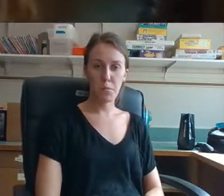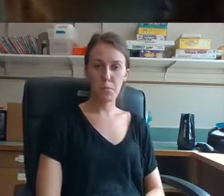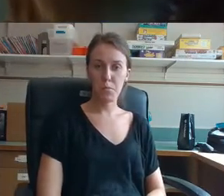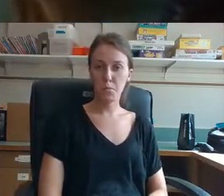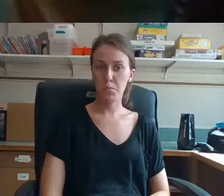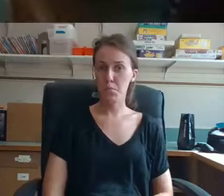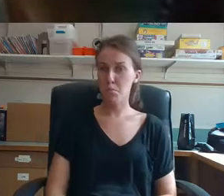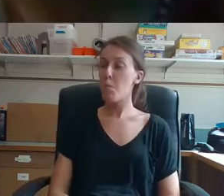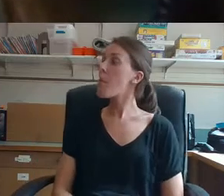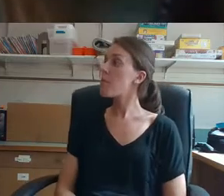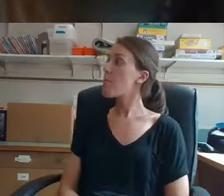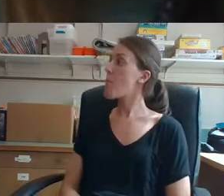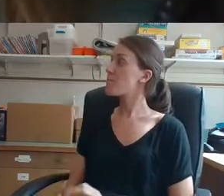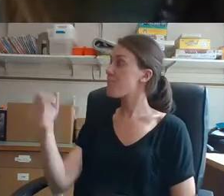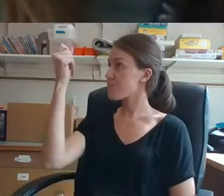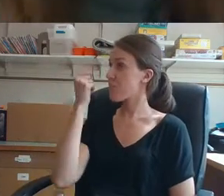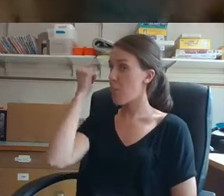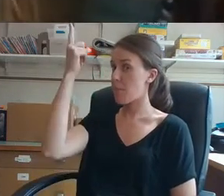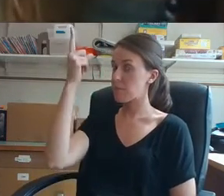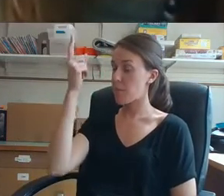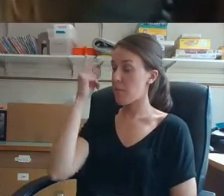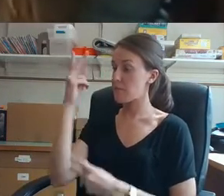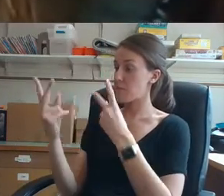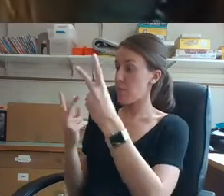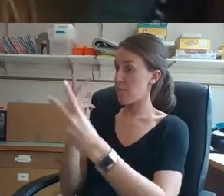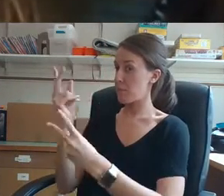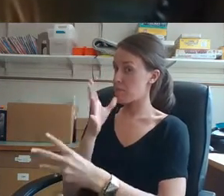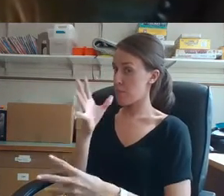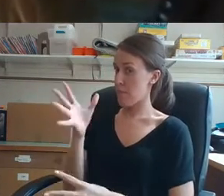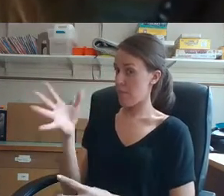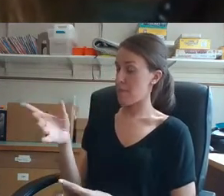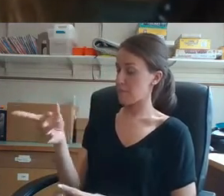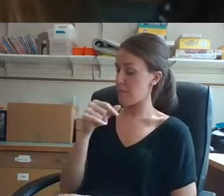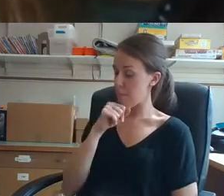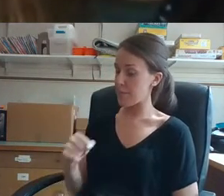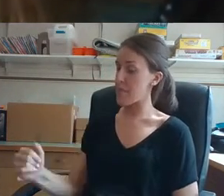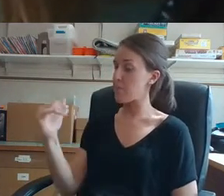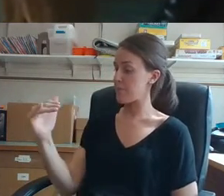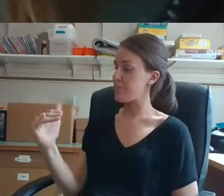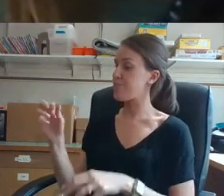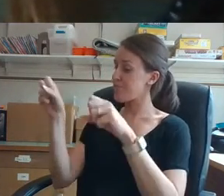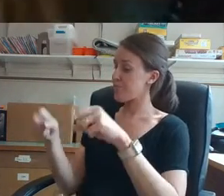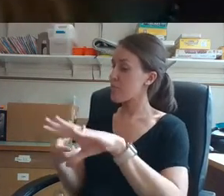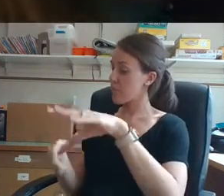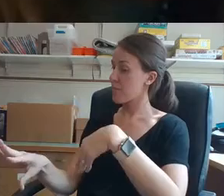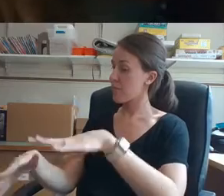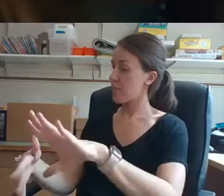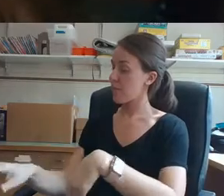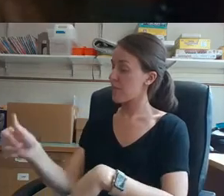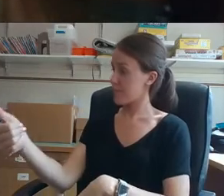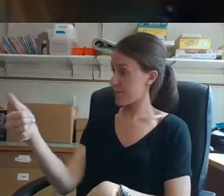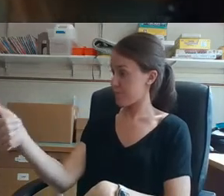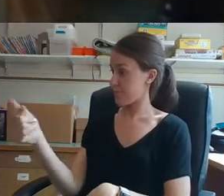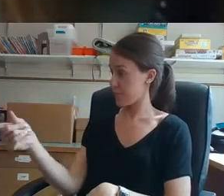Then you could visit your grandmother, said her mother. You're old enough to go by yourself, and you haven't seen her